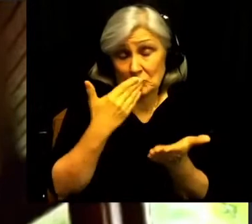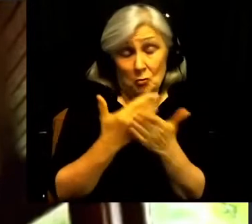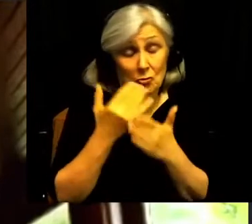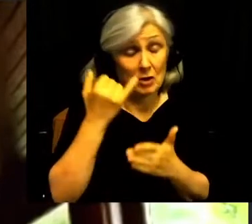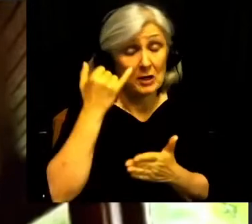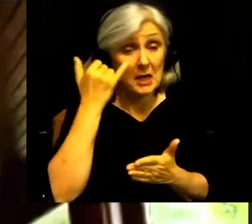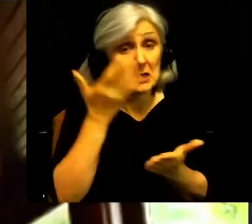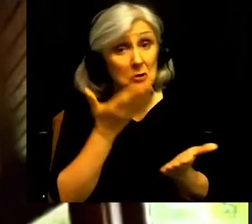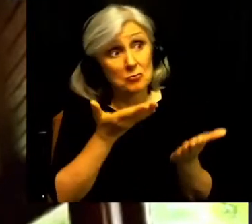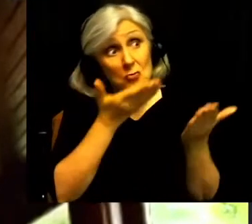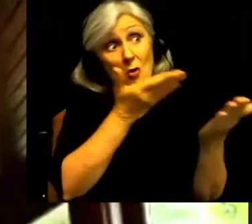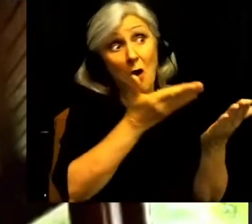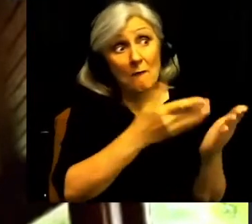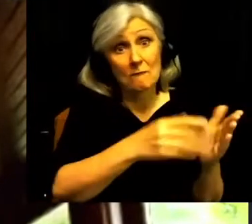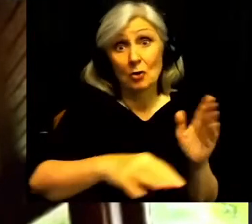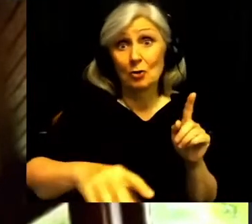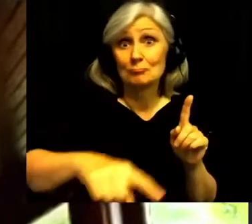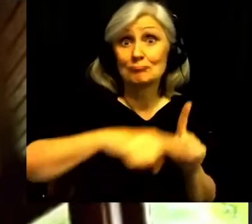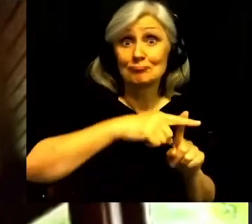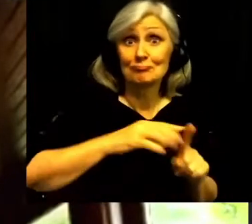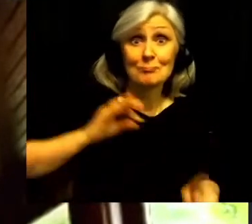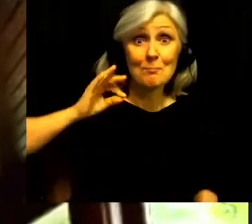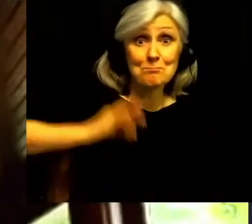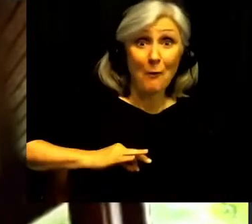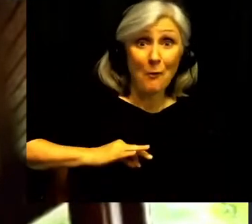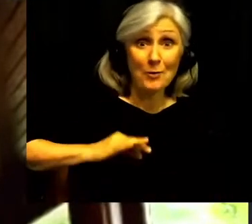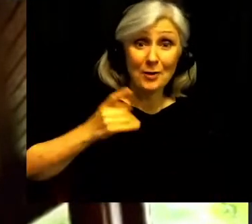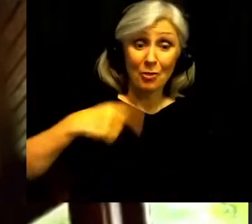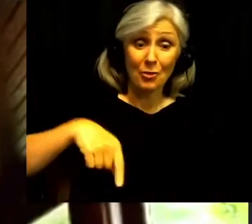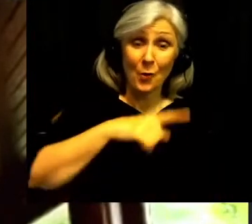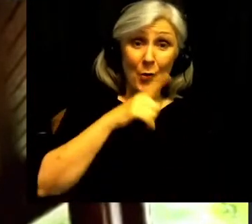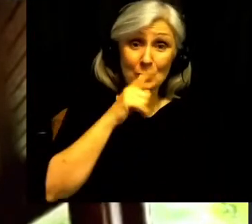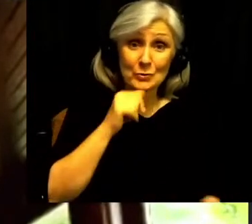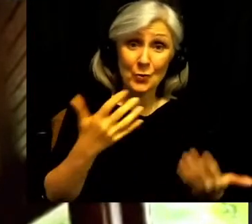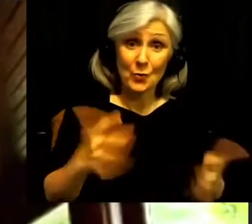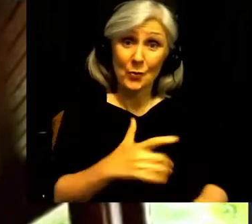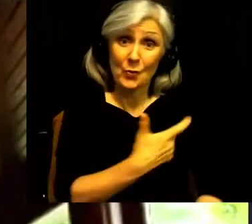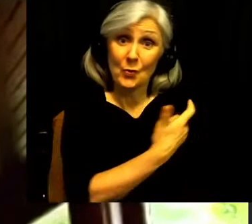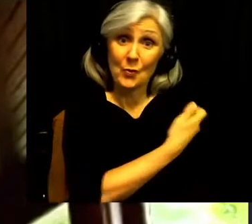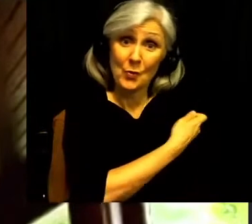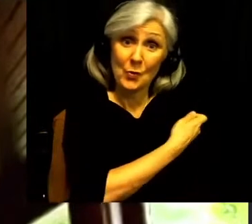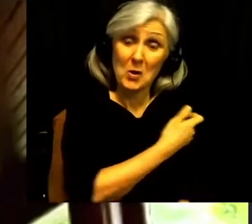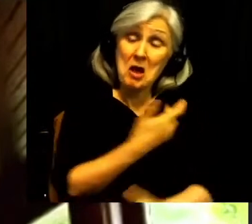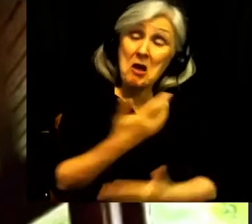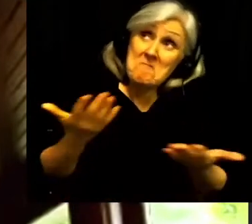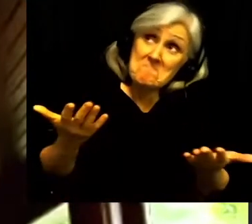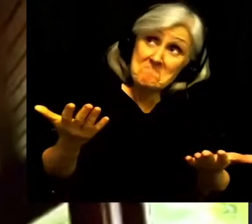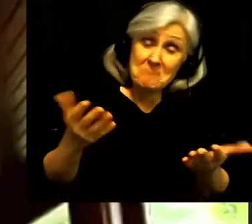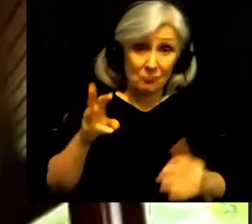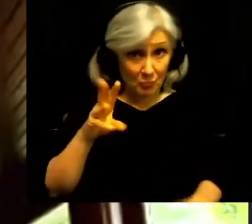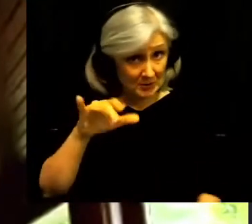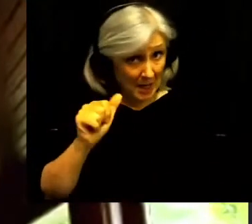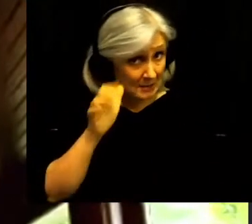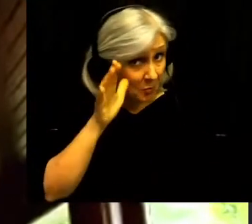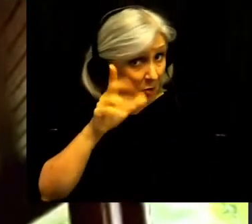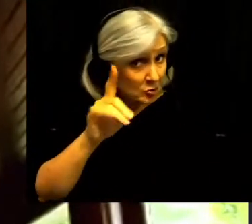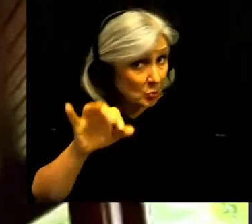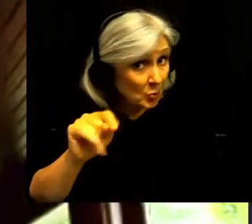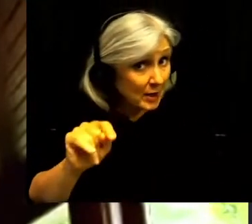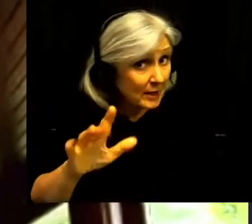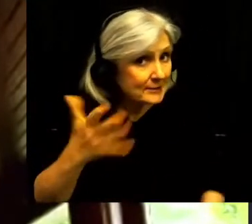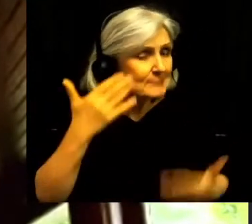it's we have this is a good strategy, and whether and when Wisconsin moves into that space is a question for some of